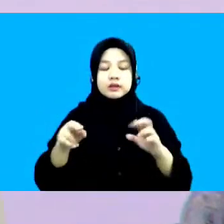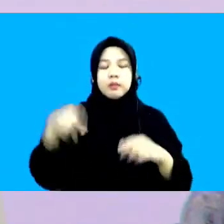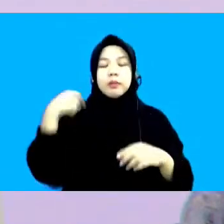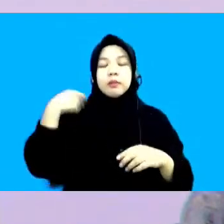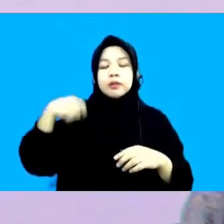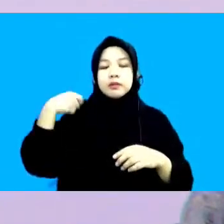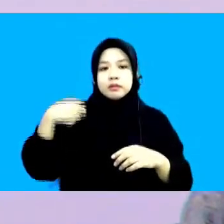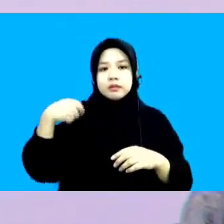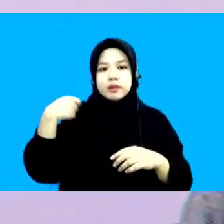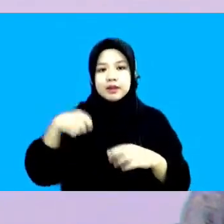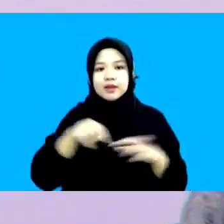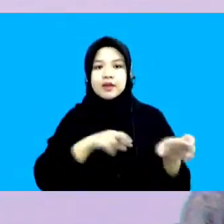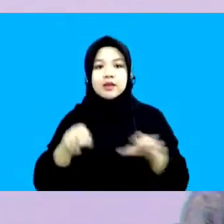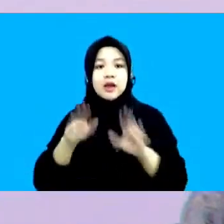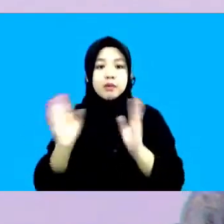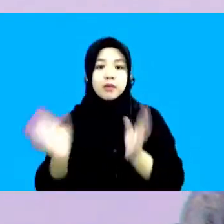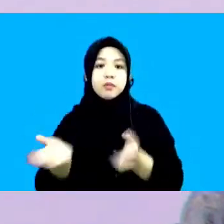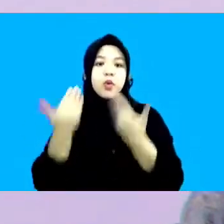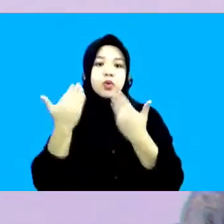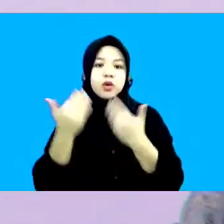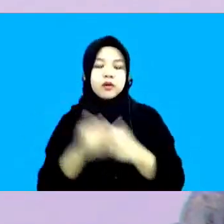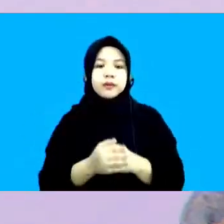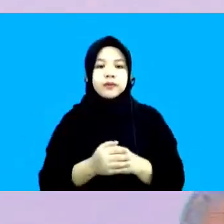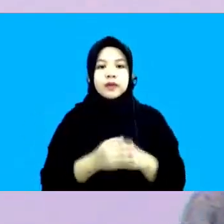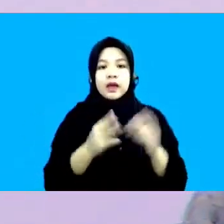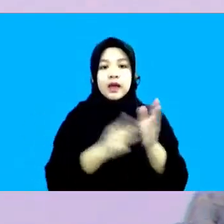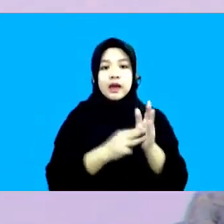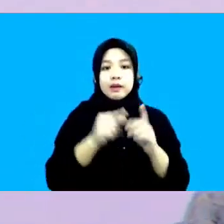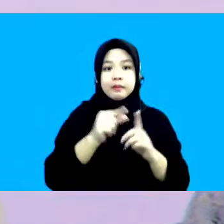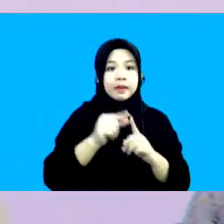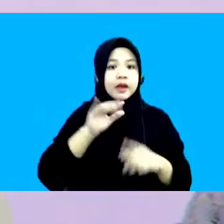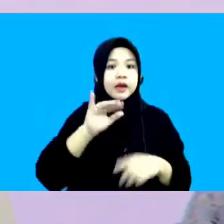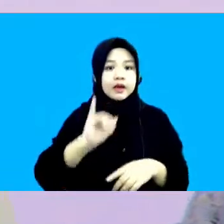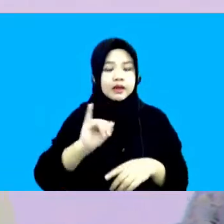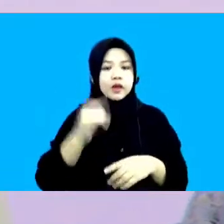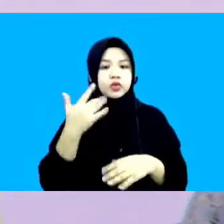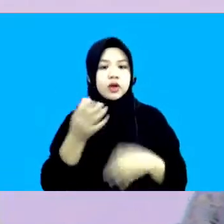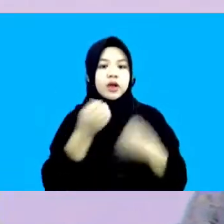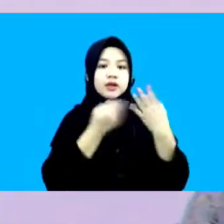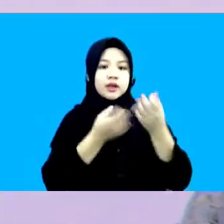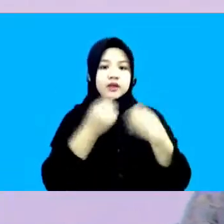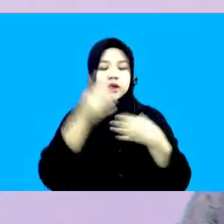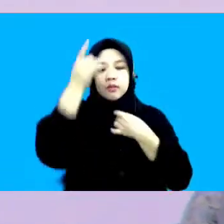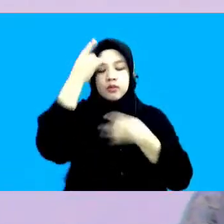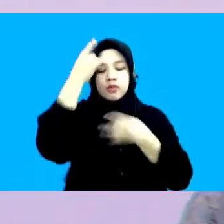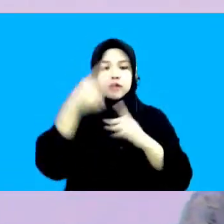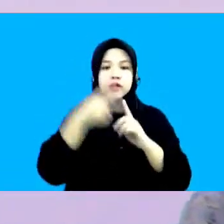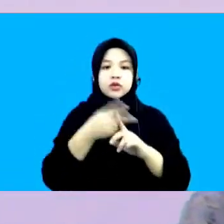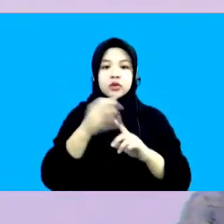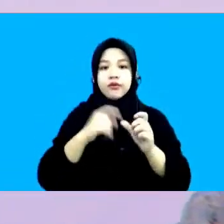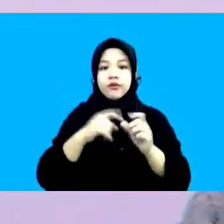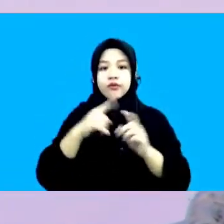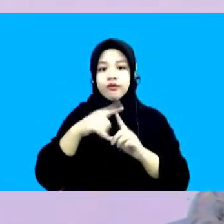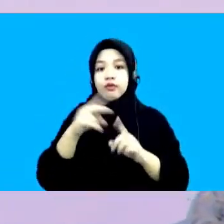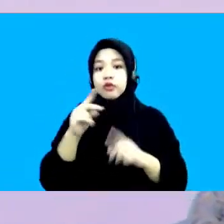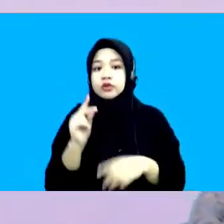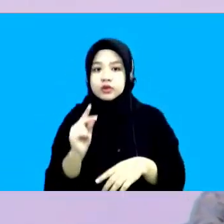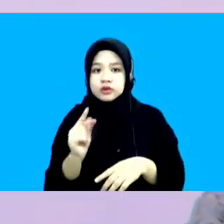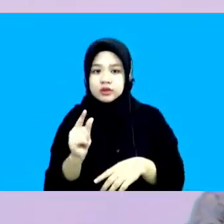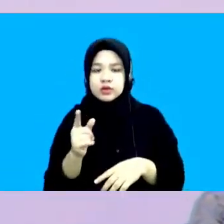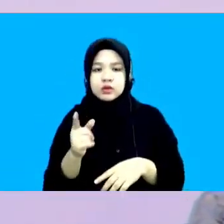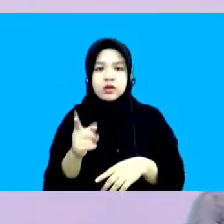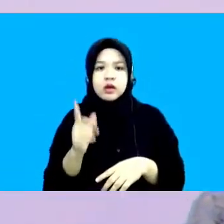forget, the unemployment benefit also has kind of negative impact. Unfortunately, after